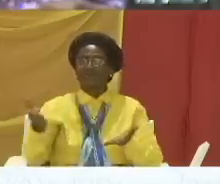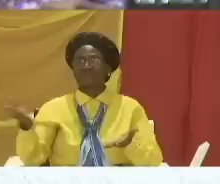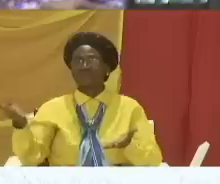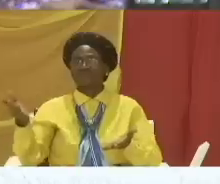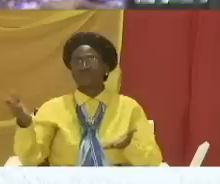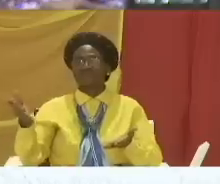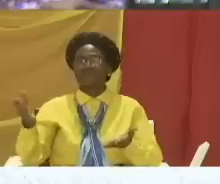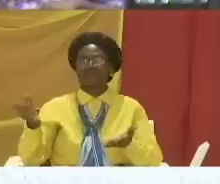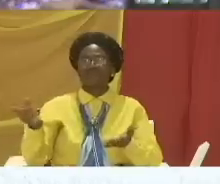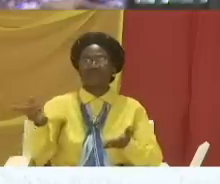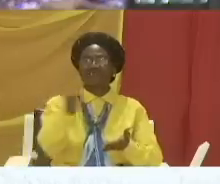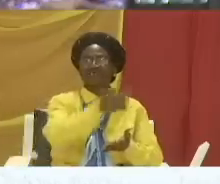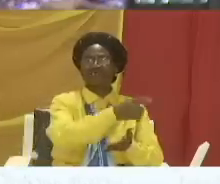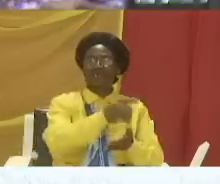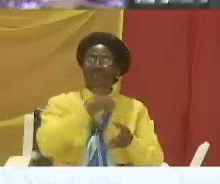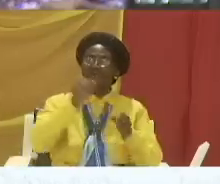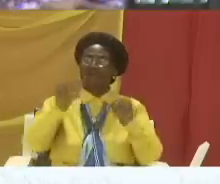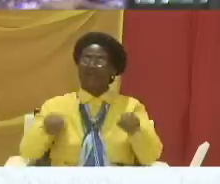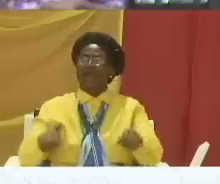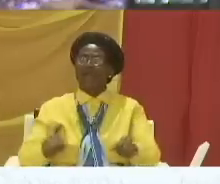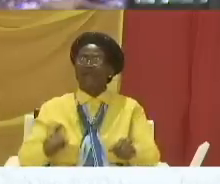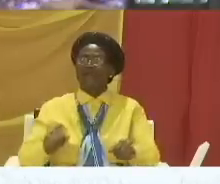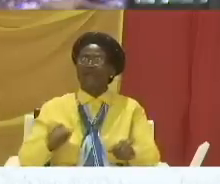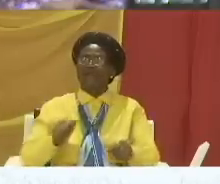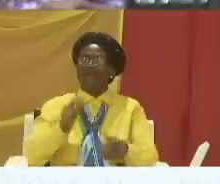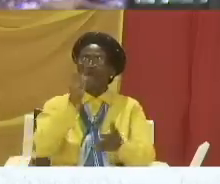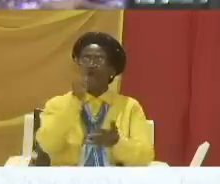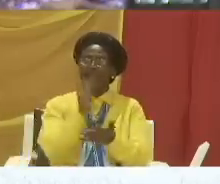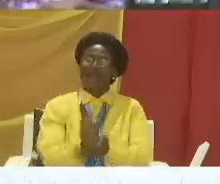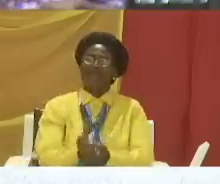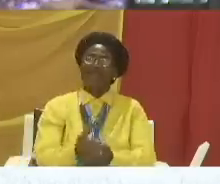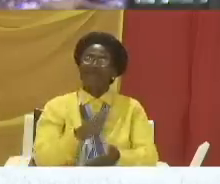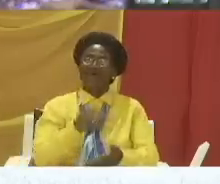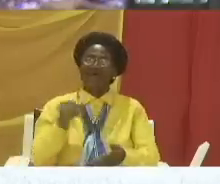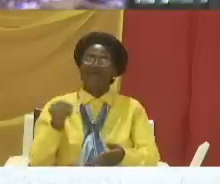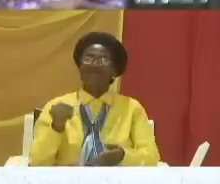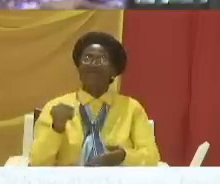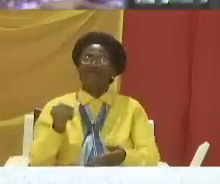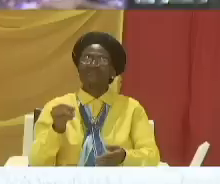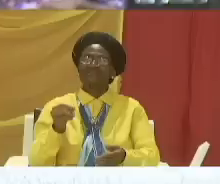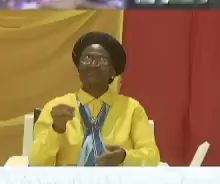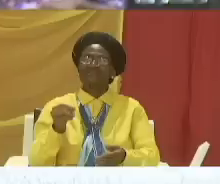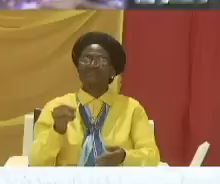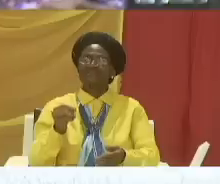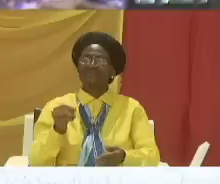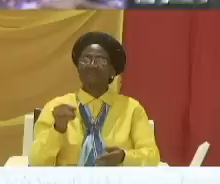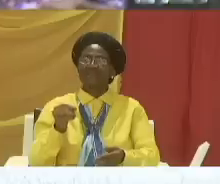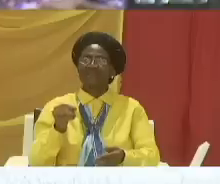You can arrive and discover I have traveled.